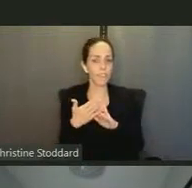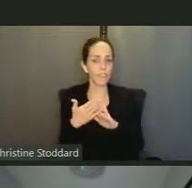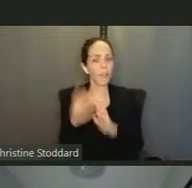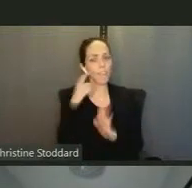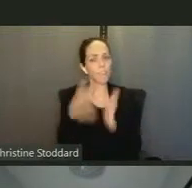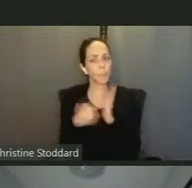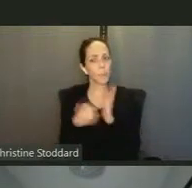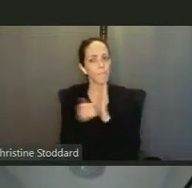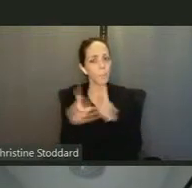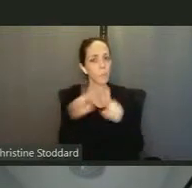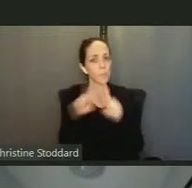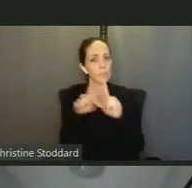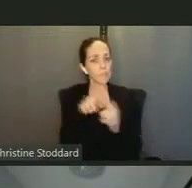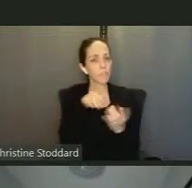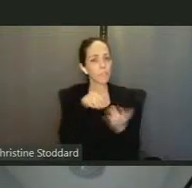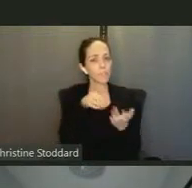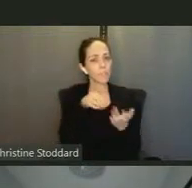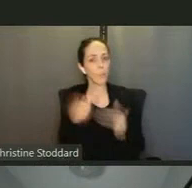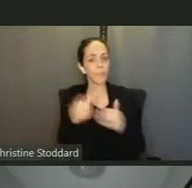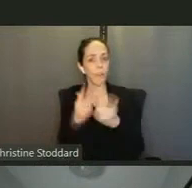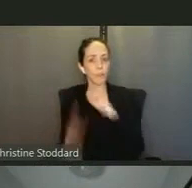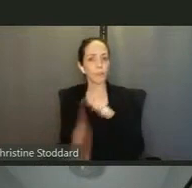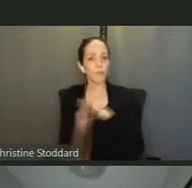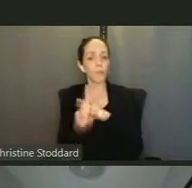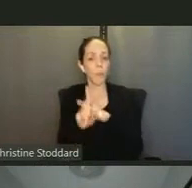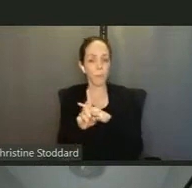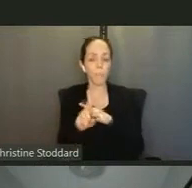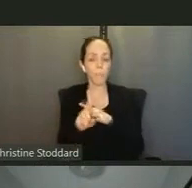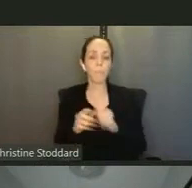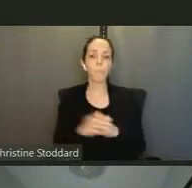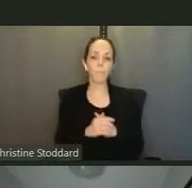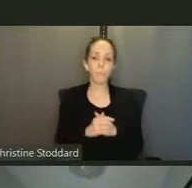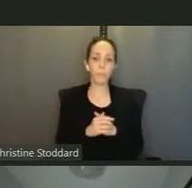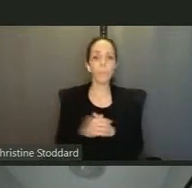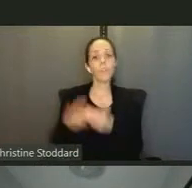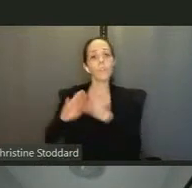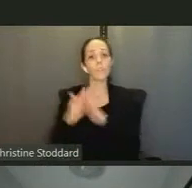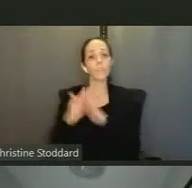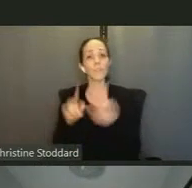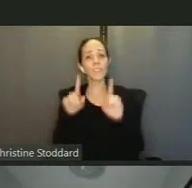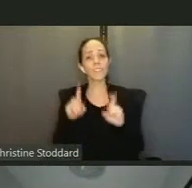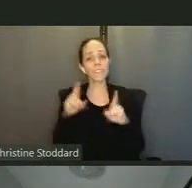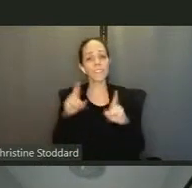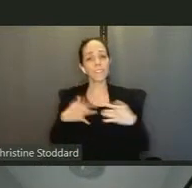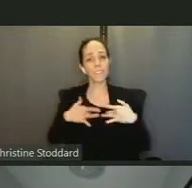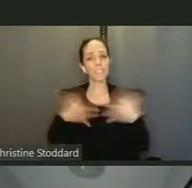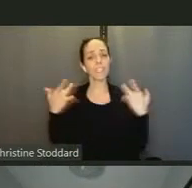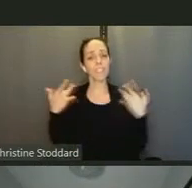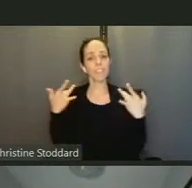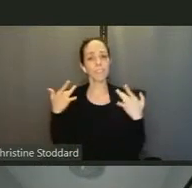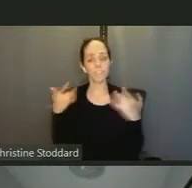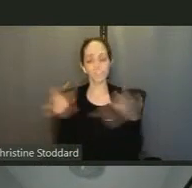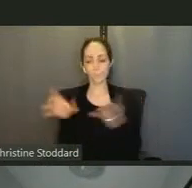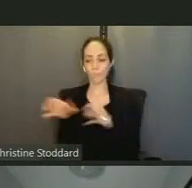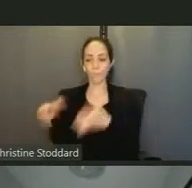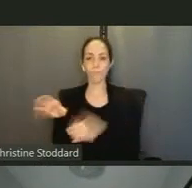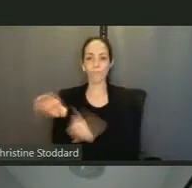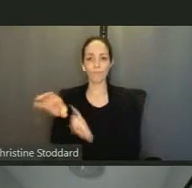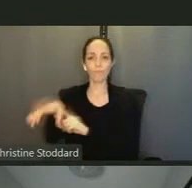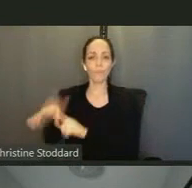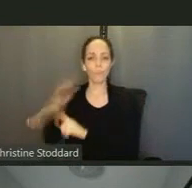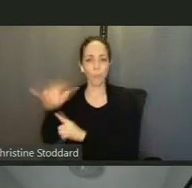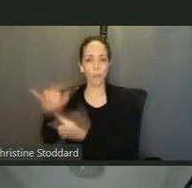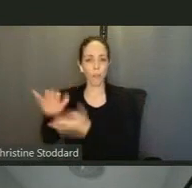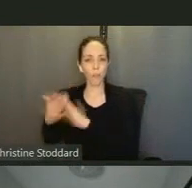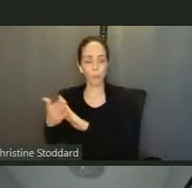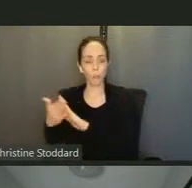from the organizing the community testing events that reach specific communities, to providing a wide set of services